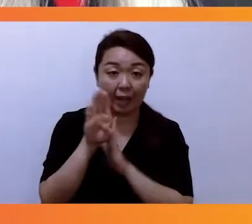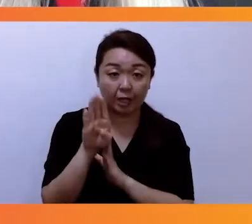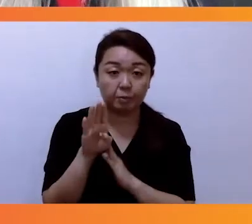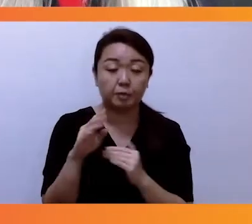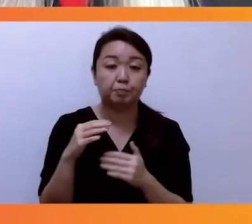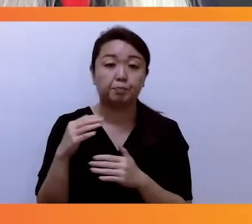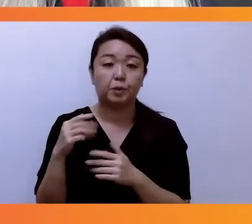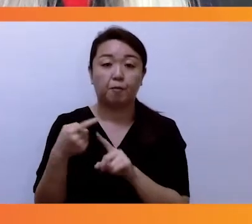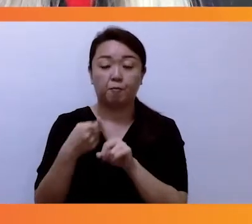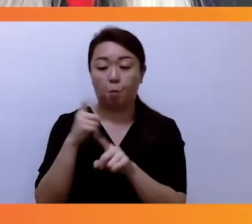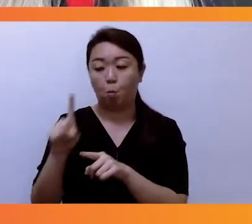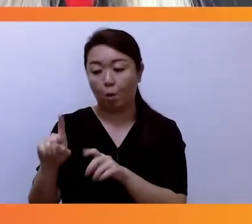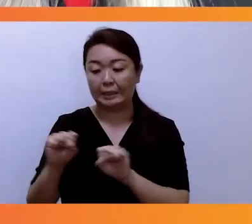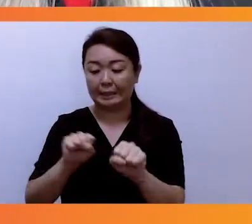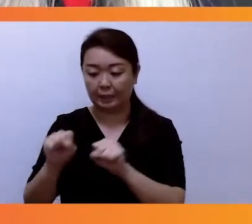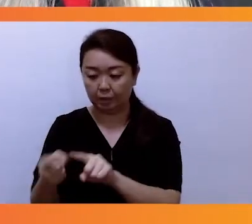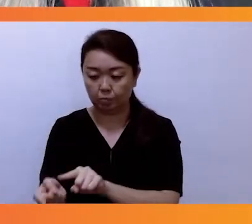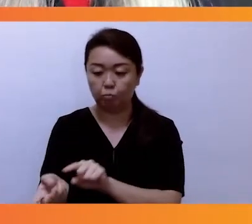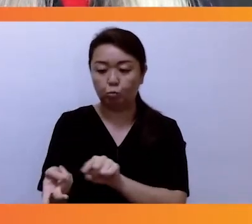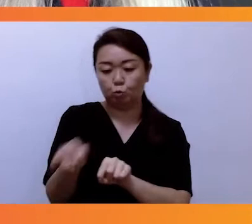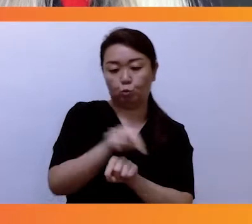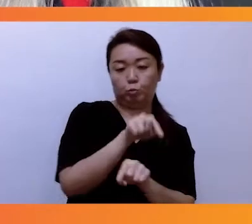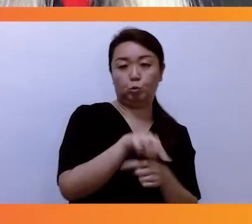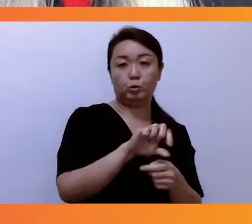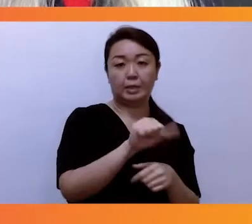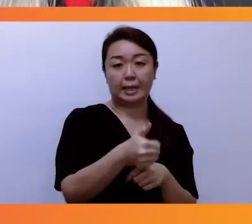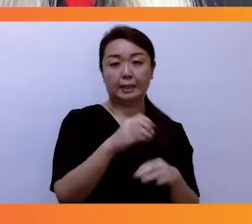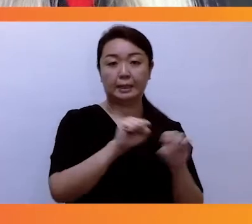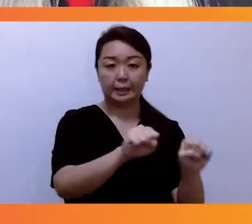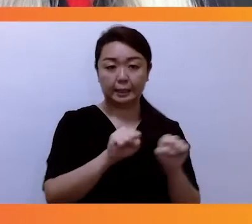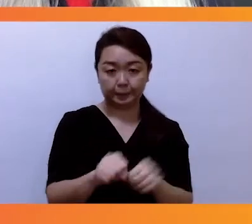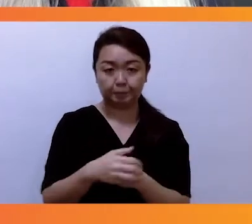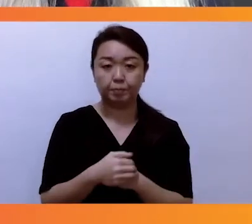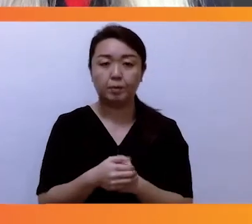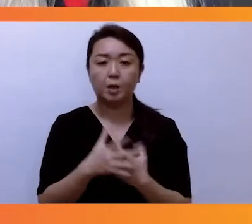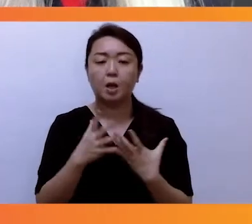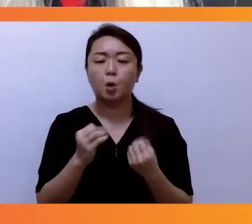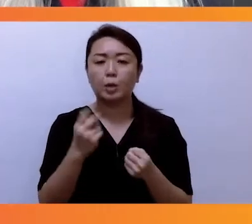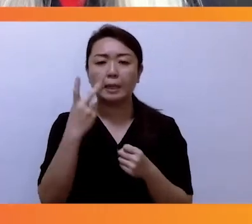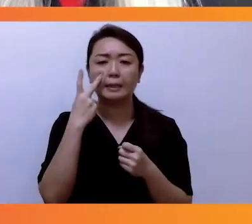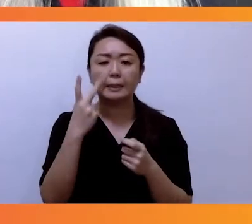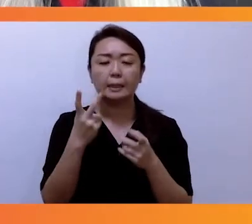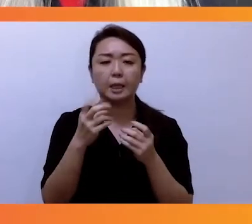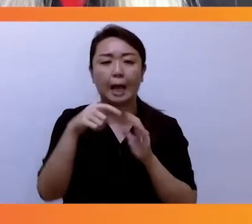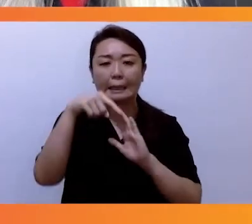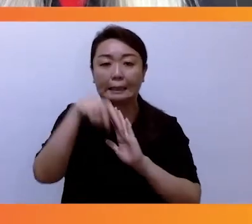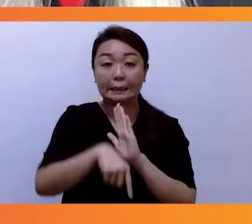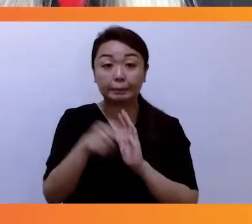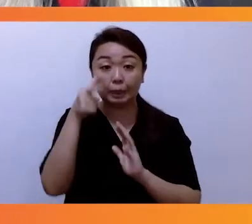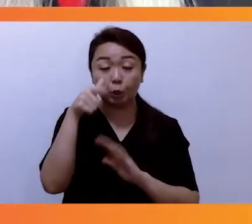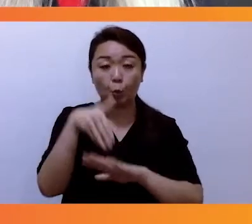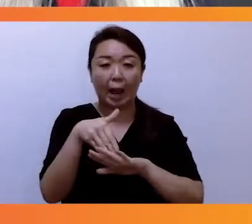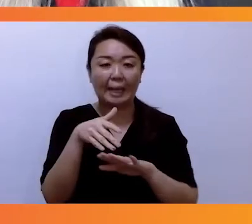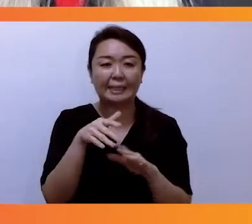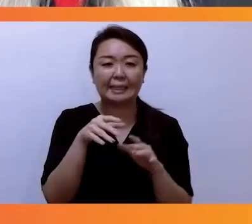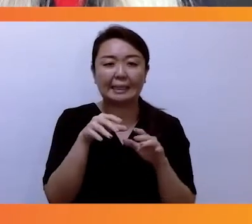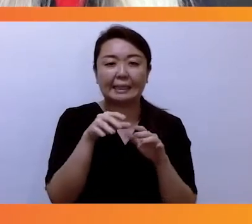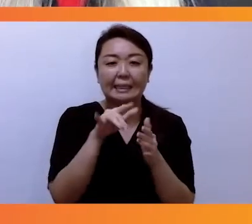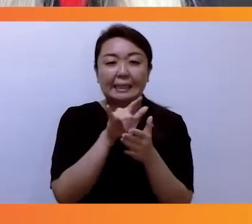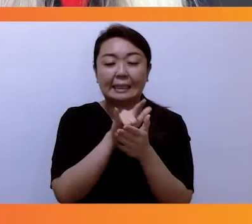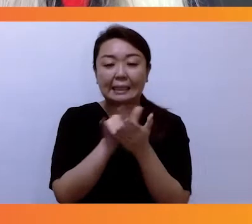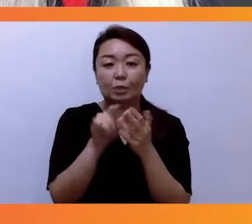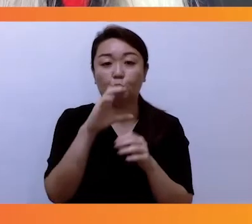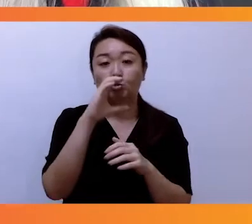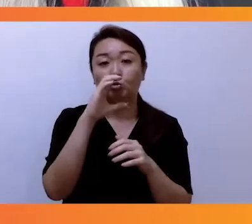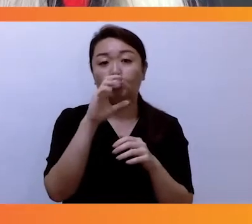development, progressing from one system to the next. And we can take a little deeper look into each one of these